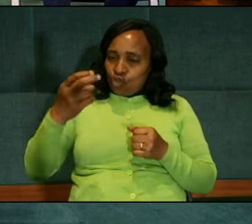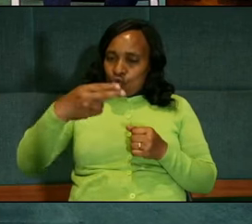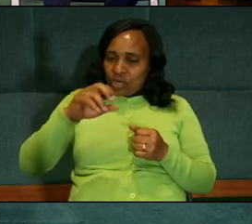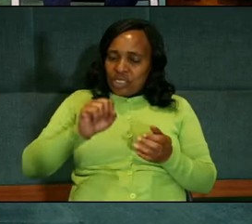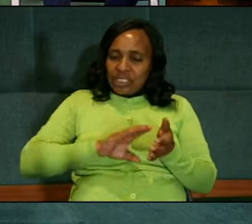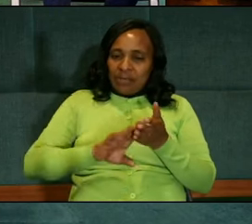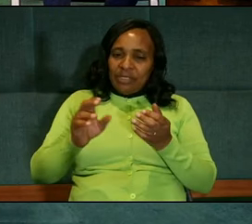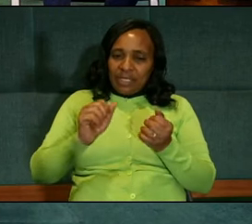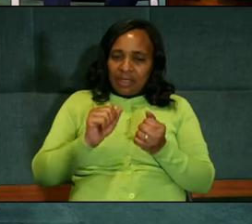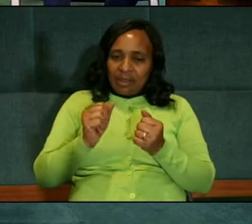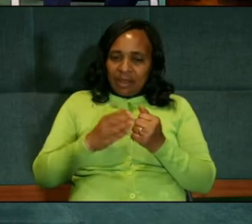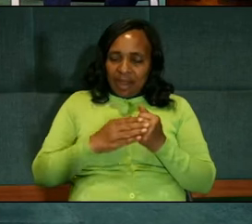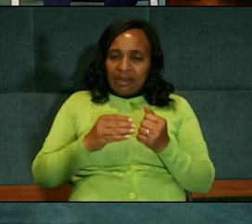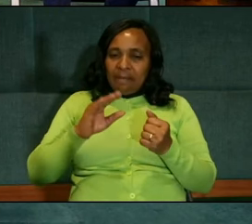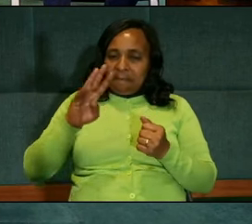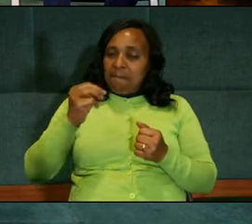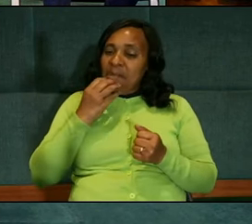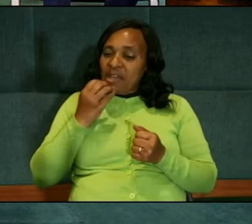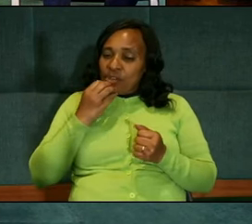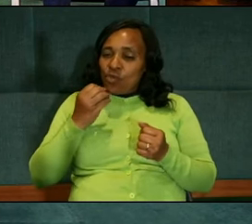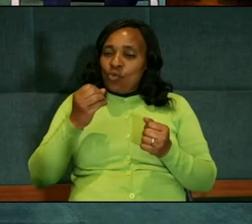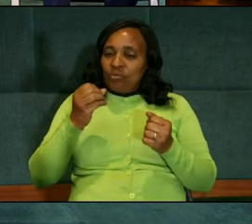13:1, Matthew 16:25,